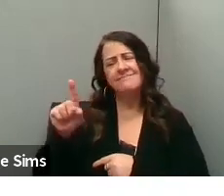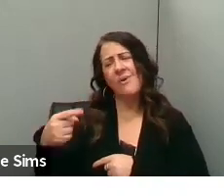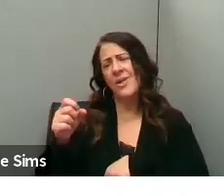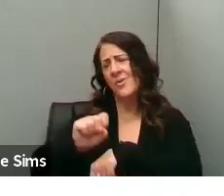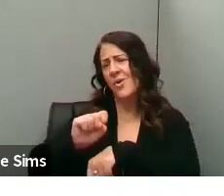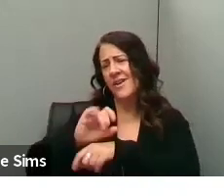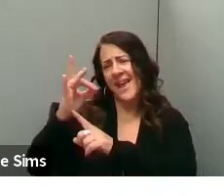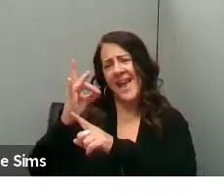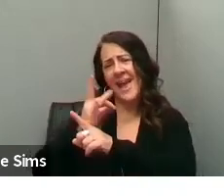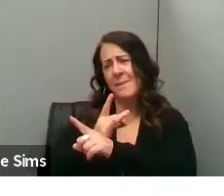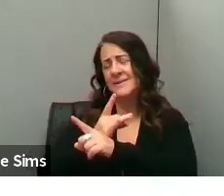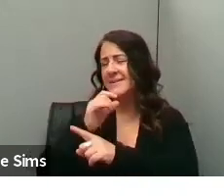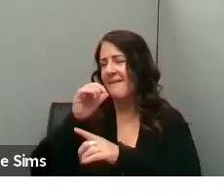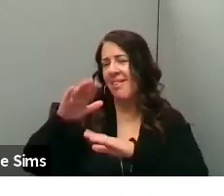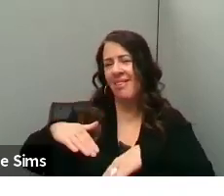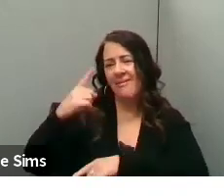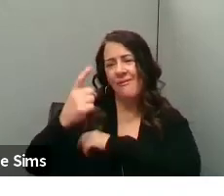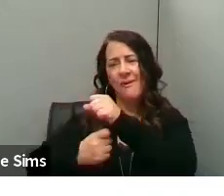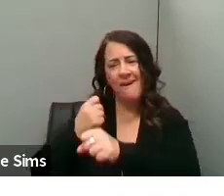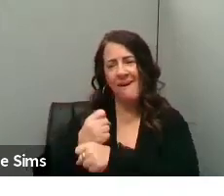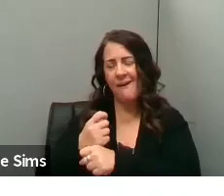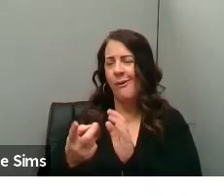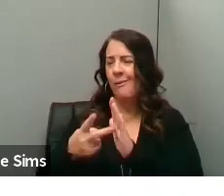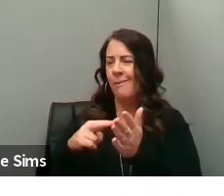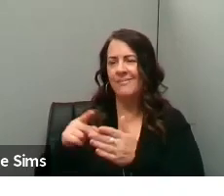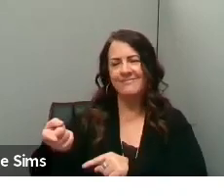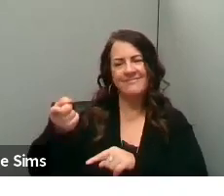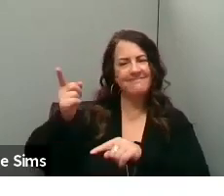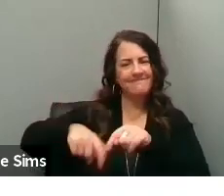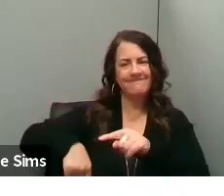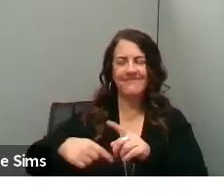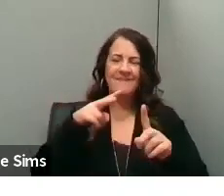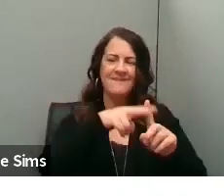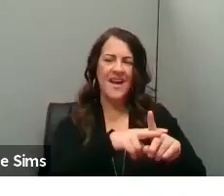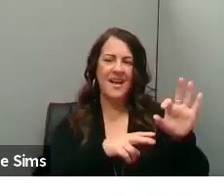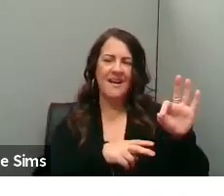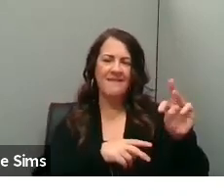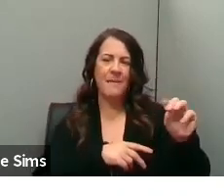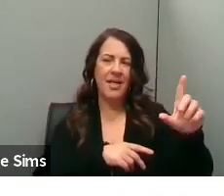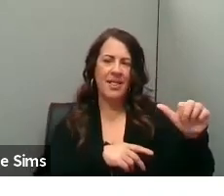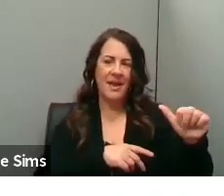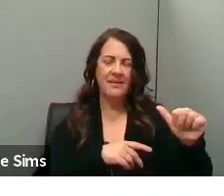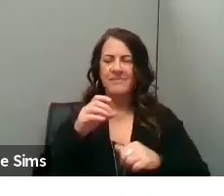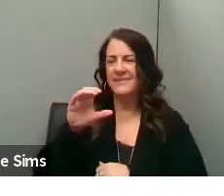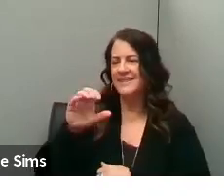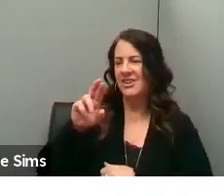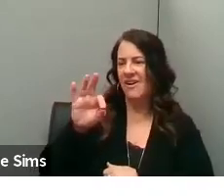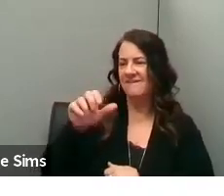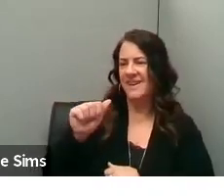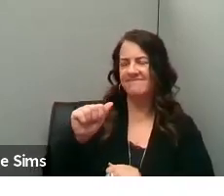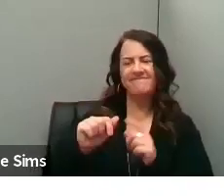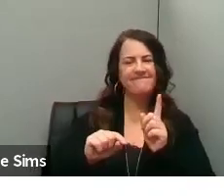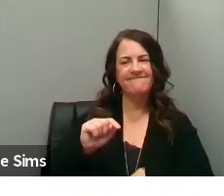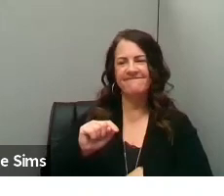not be entitled to the 12 weeks off under FMLA or CFRA to care for